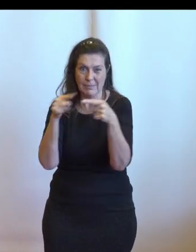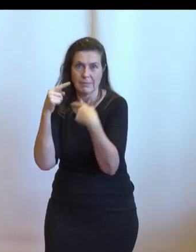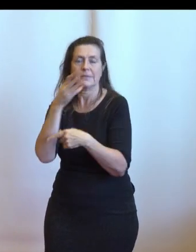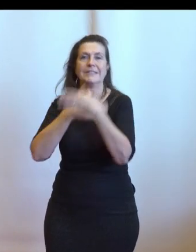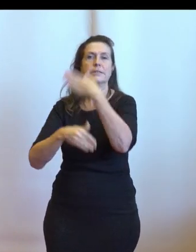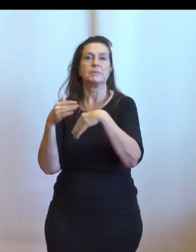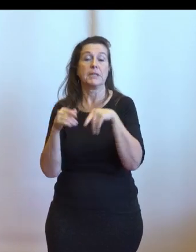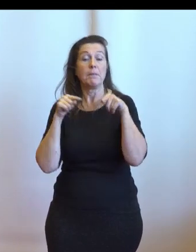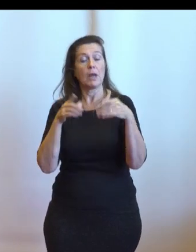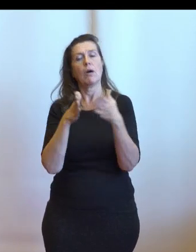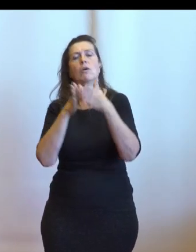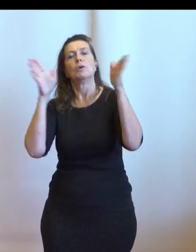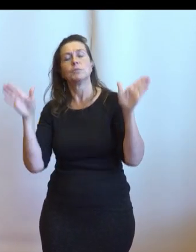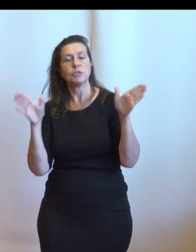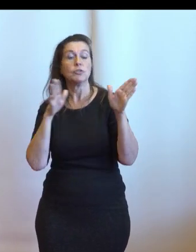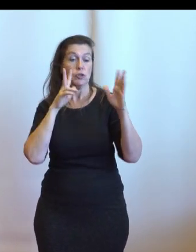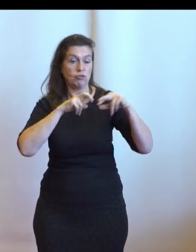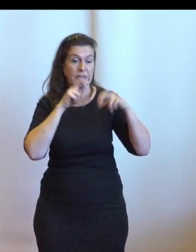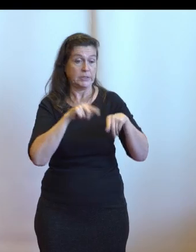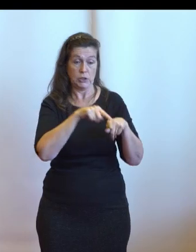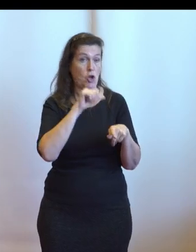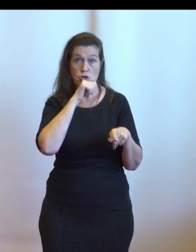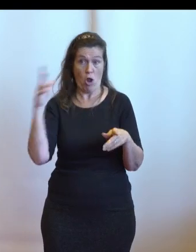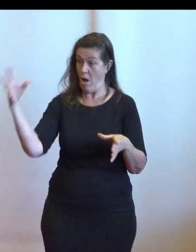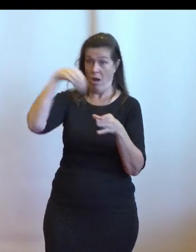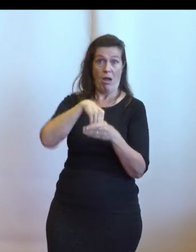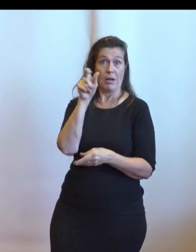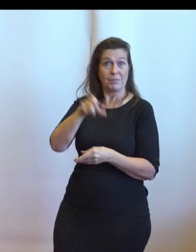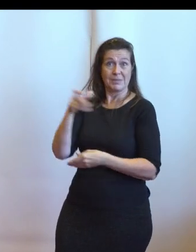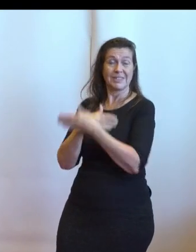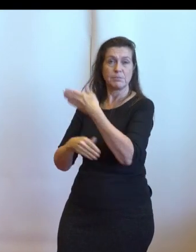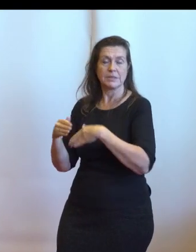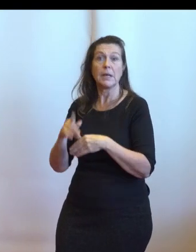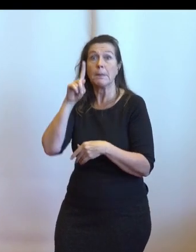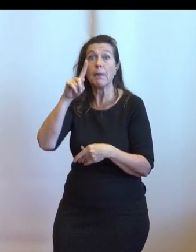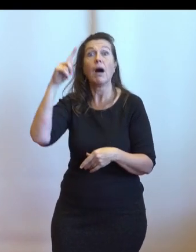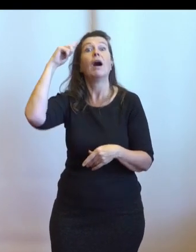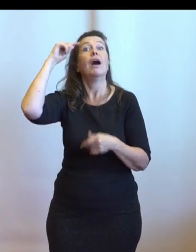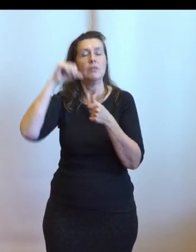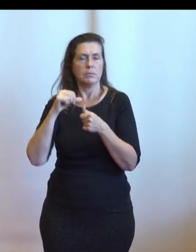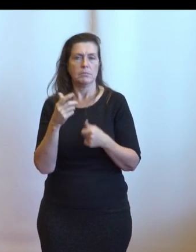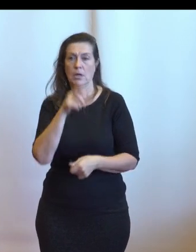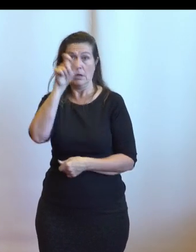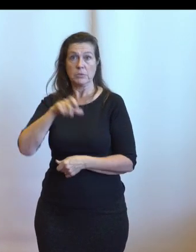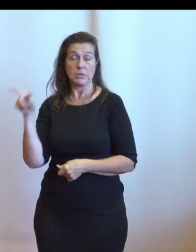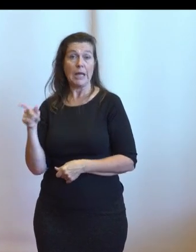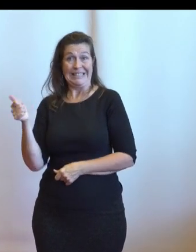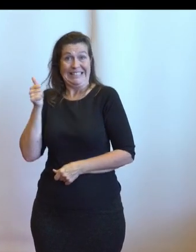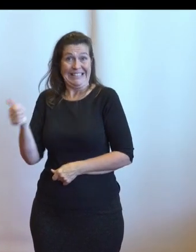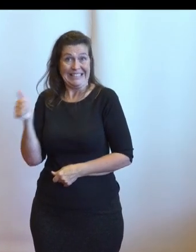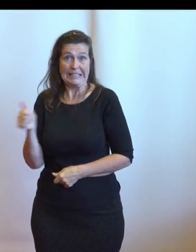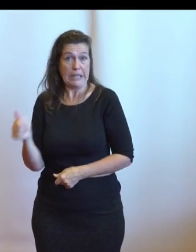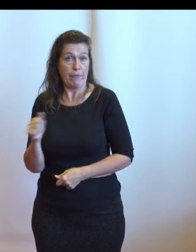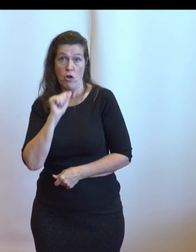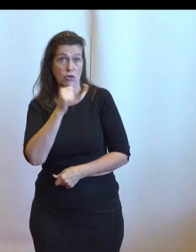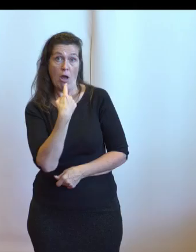piece of research that yes, does include people with disabilities, but remembering that people with disabilities don't often tell